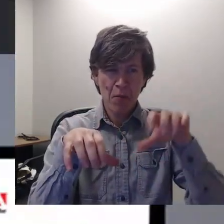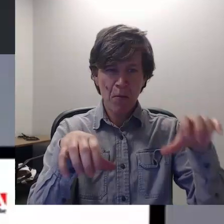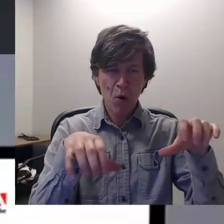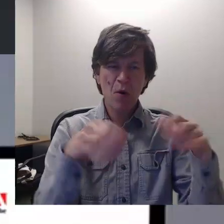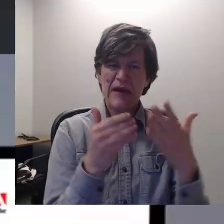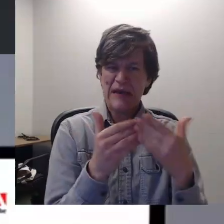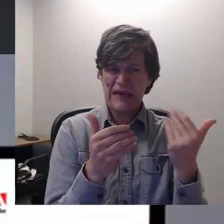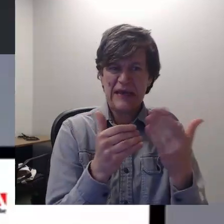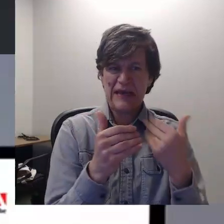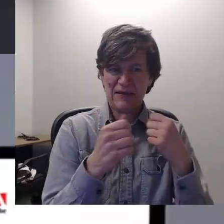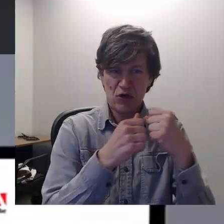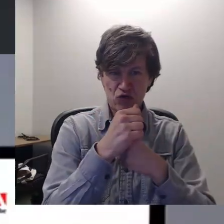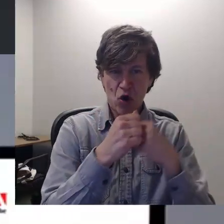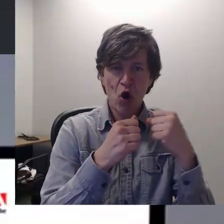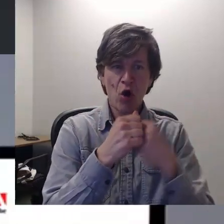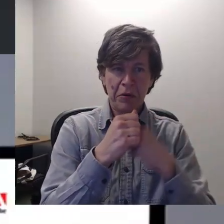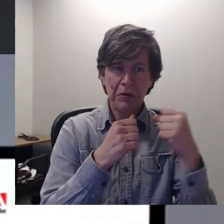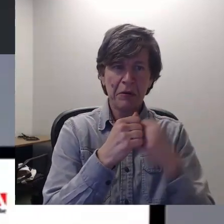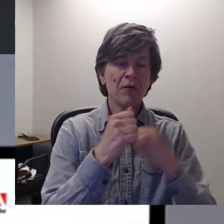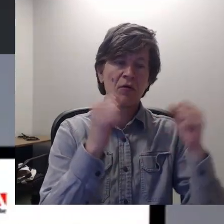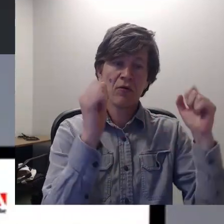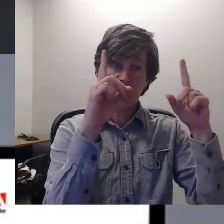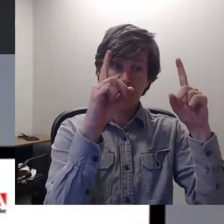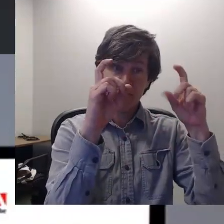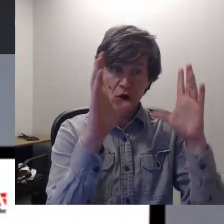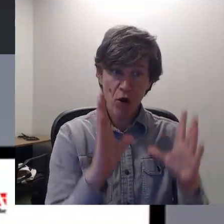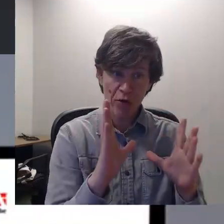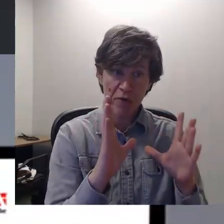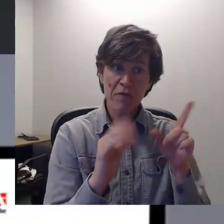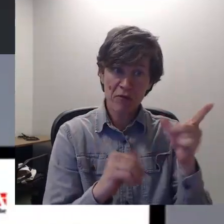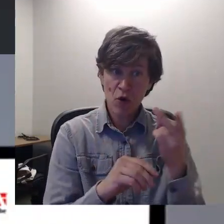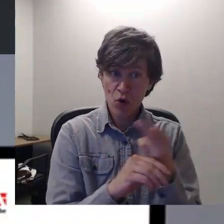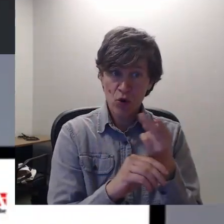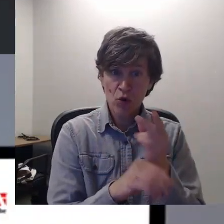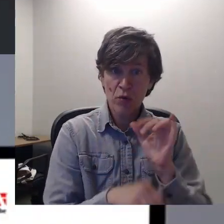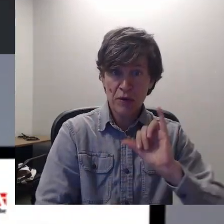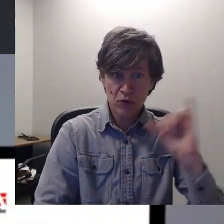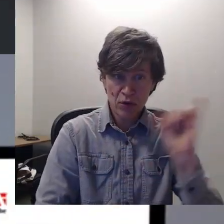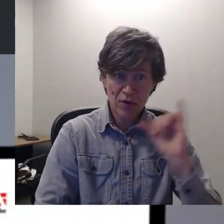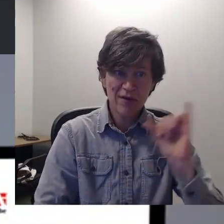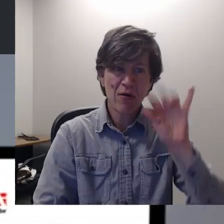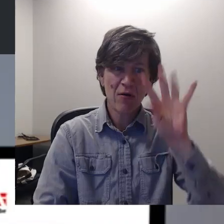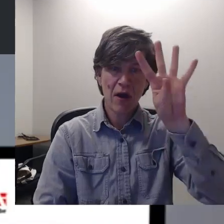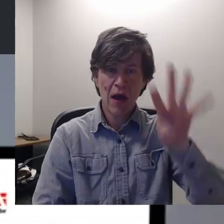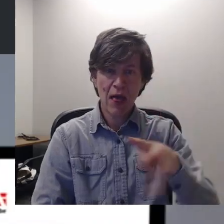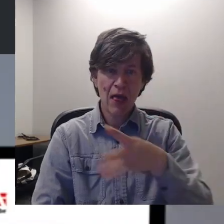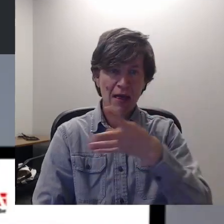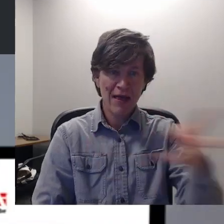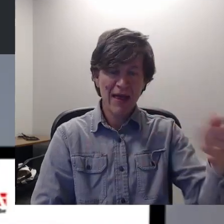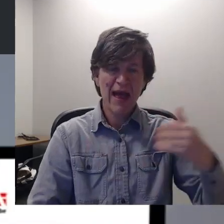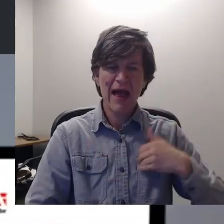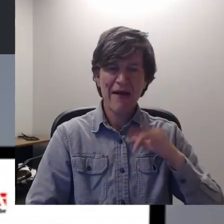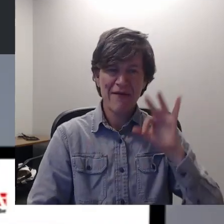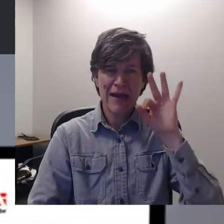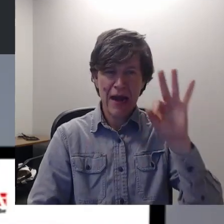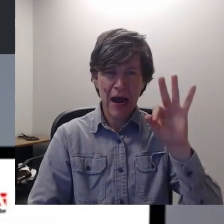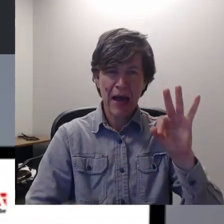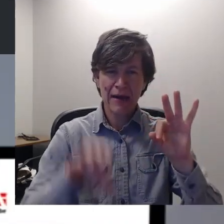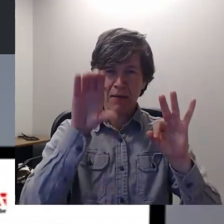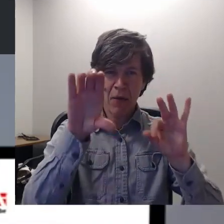best photographers in the world use this technique. They'll divide a screen up into 9 equal squares, and they'll have key points of the